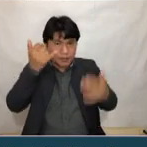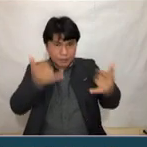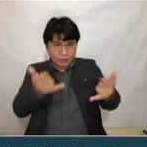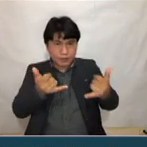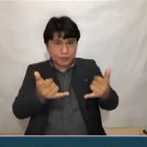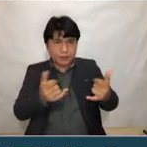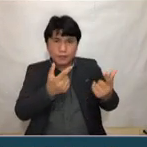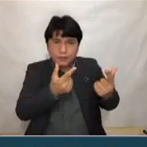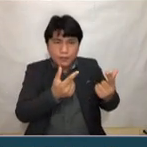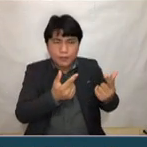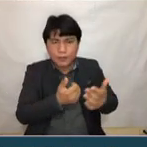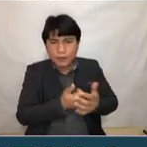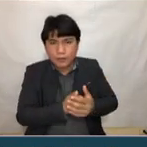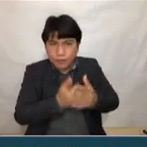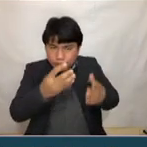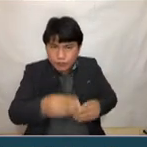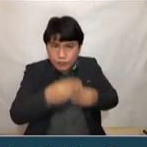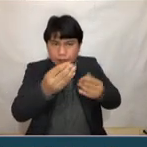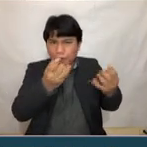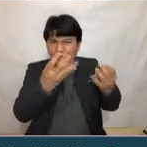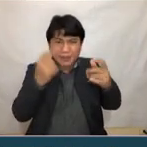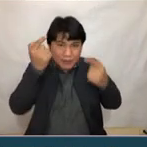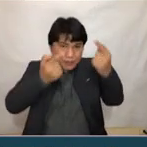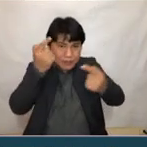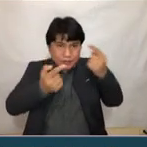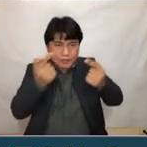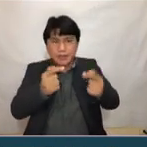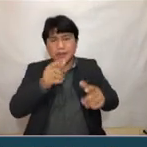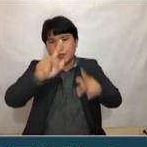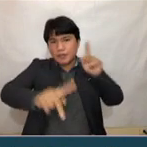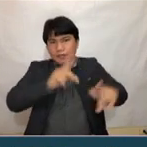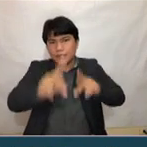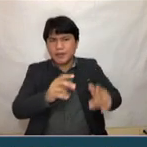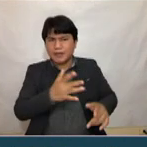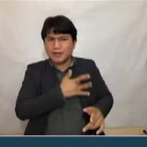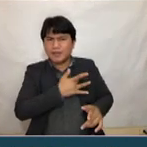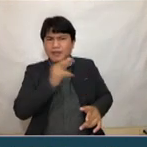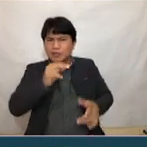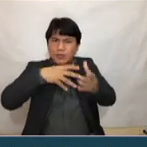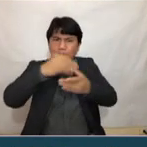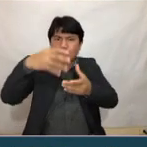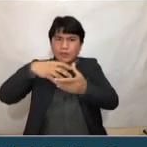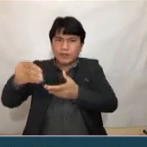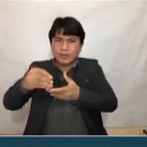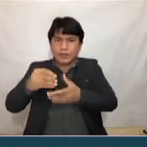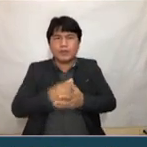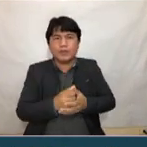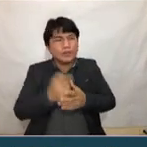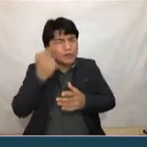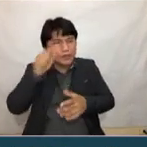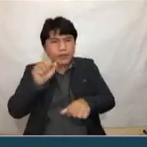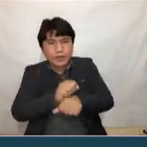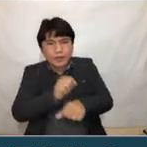will alleviate many of the concerns of citizens who feel that they need to go out to actually earn a living because they earn a